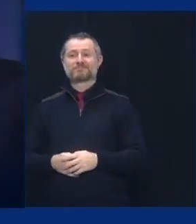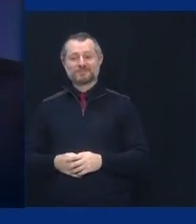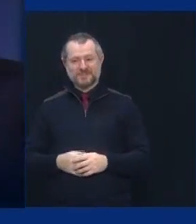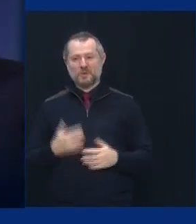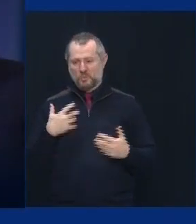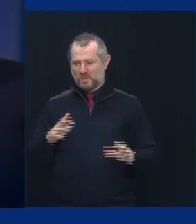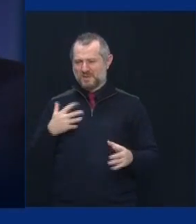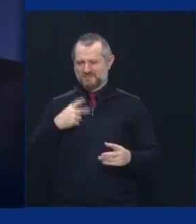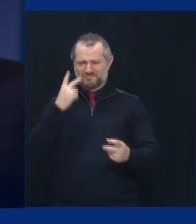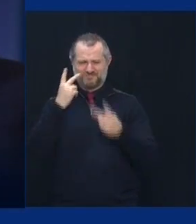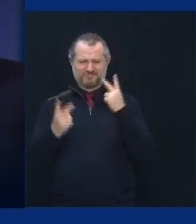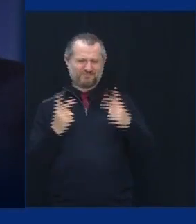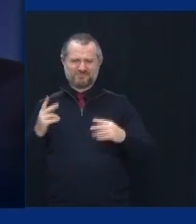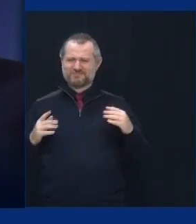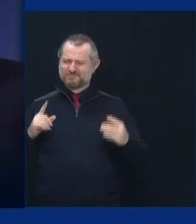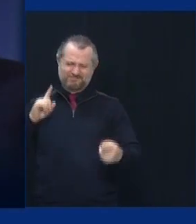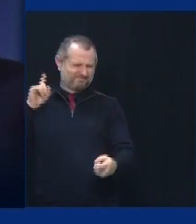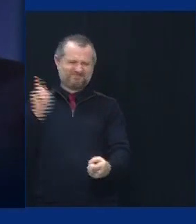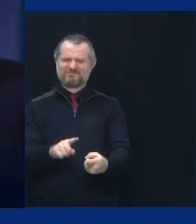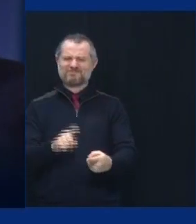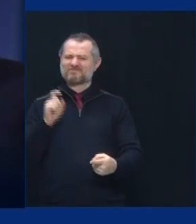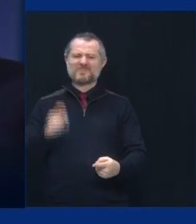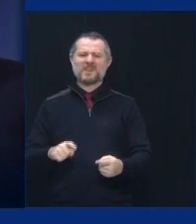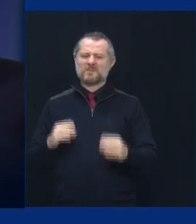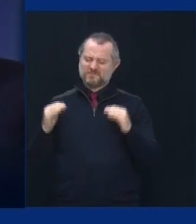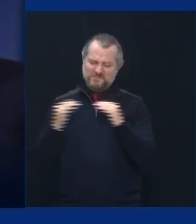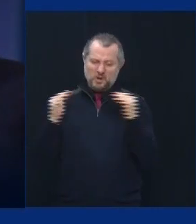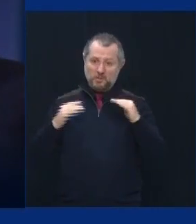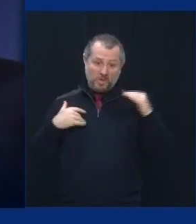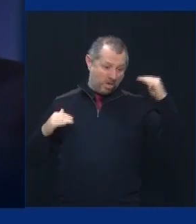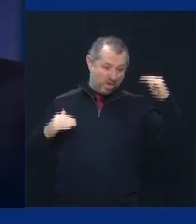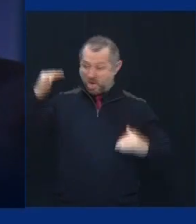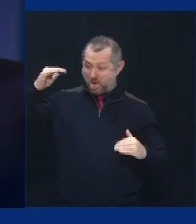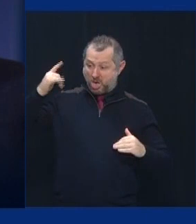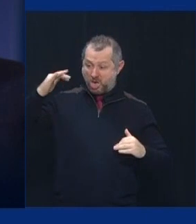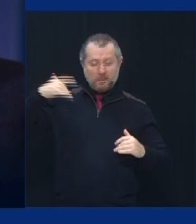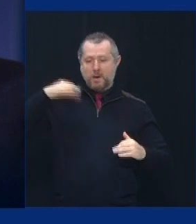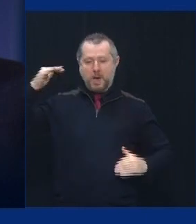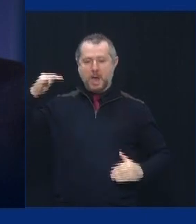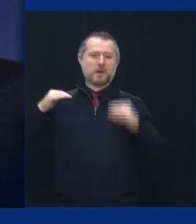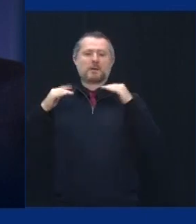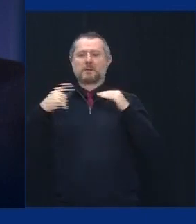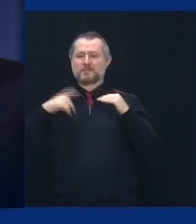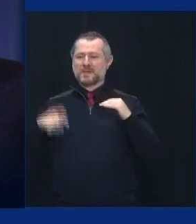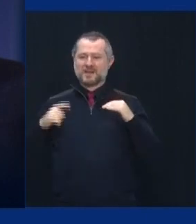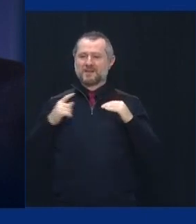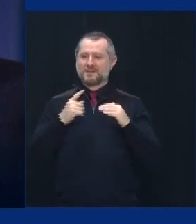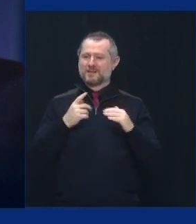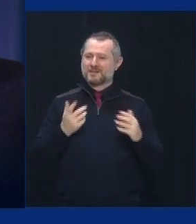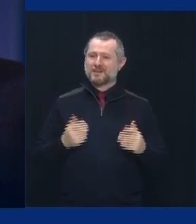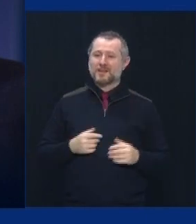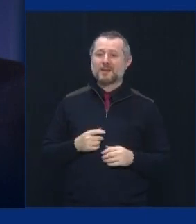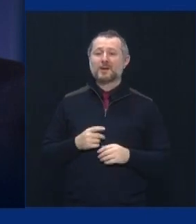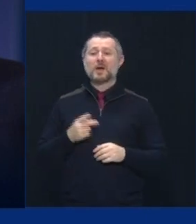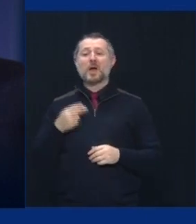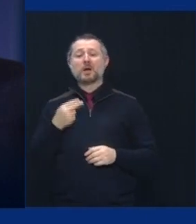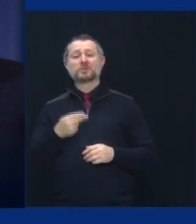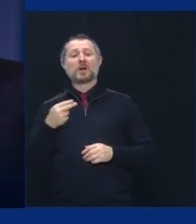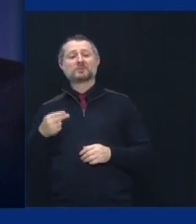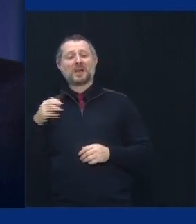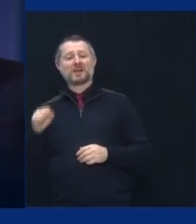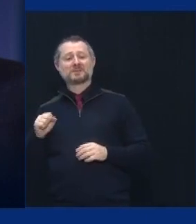and correct it when it comes to the vaccine. I don't believe this HHS administration